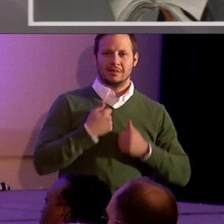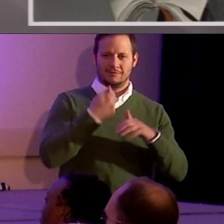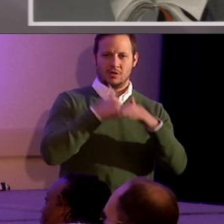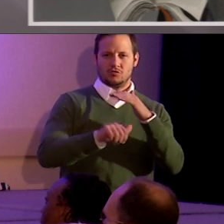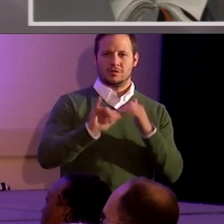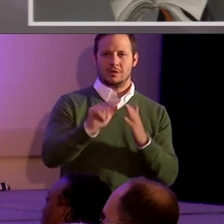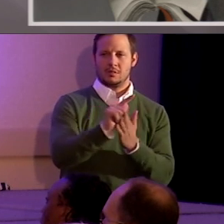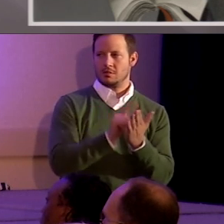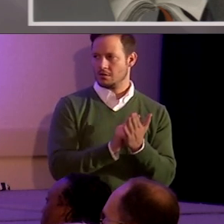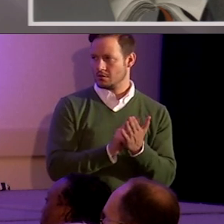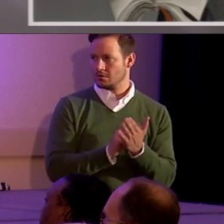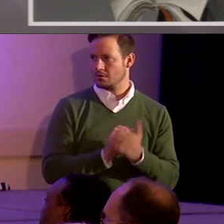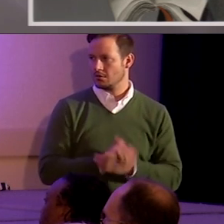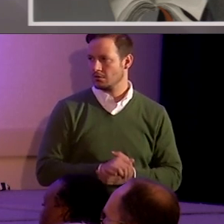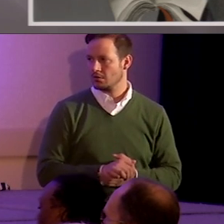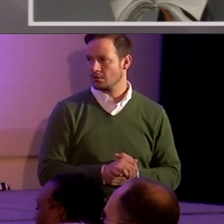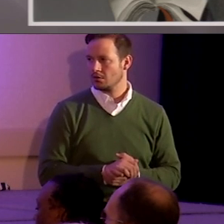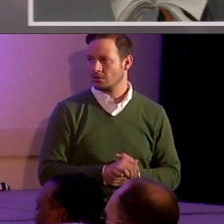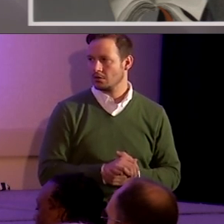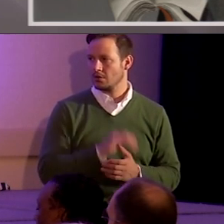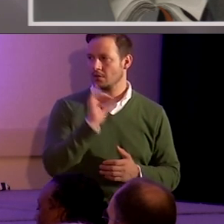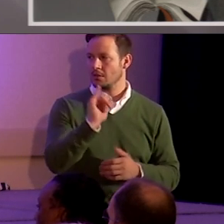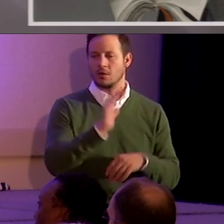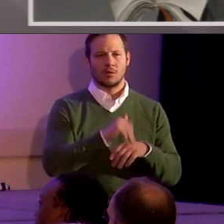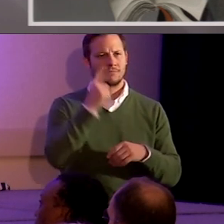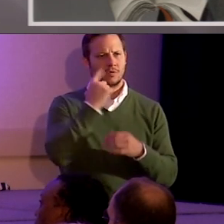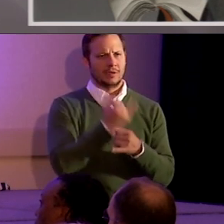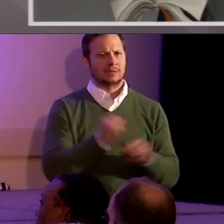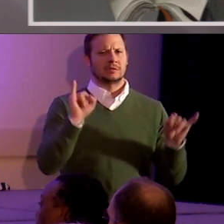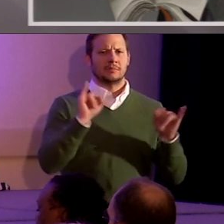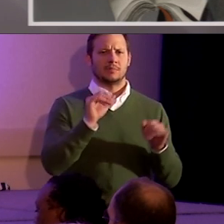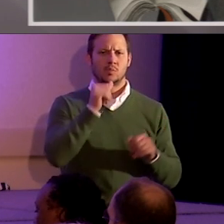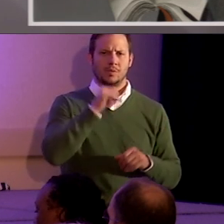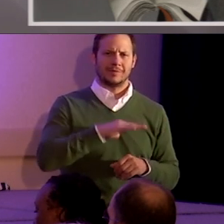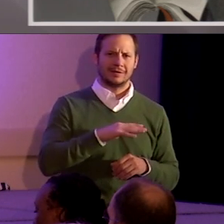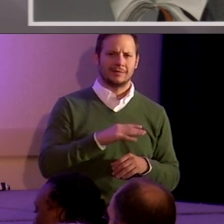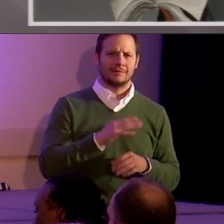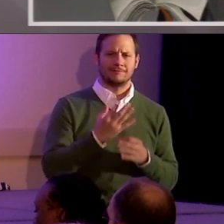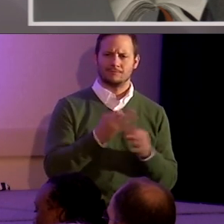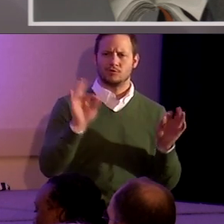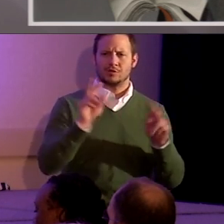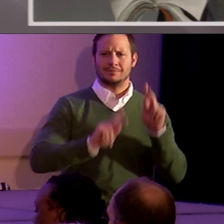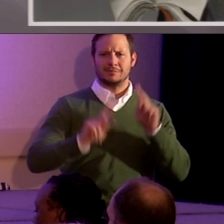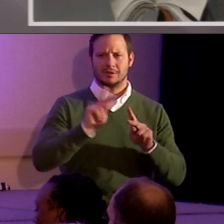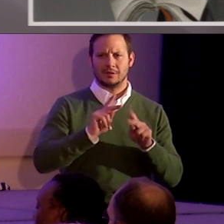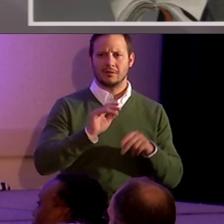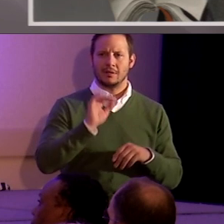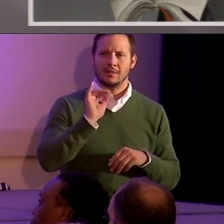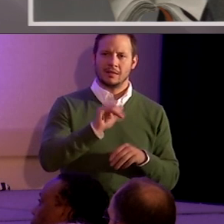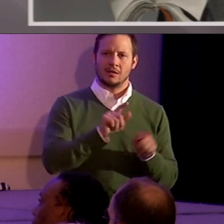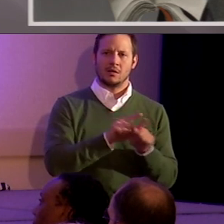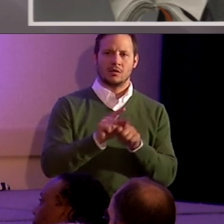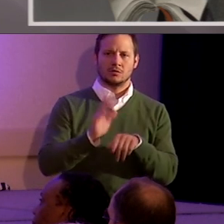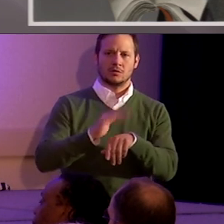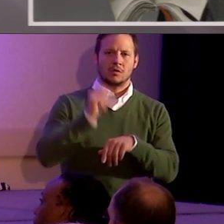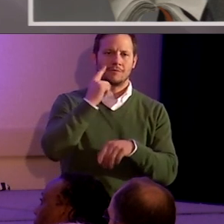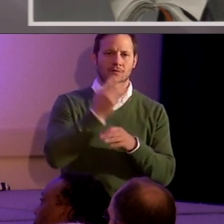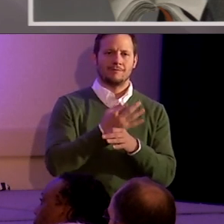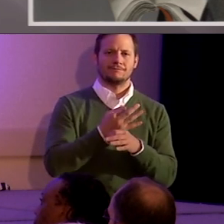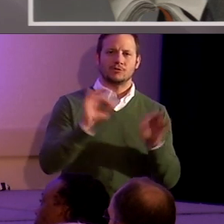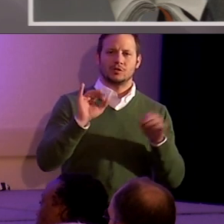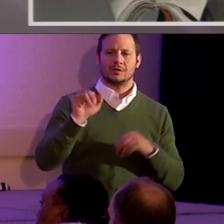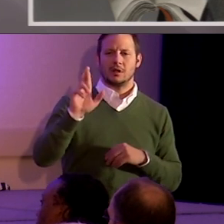The call for a free, equal, and autonomous women is also a call for a free Iran, Middle East, and North